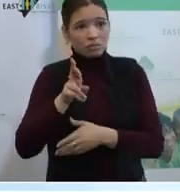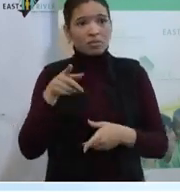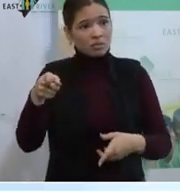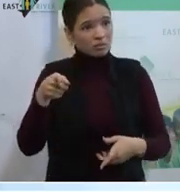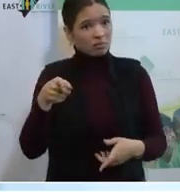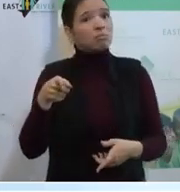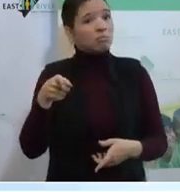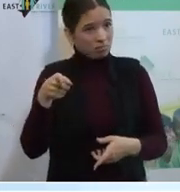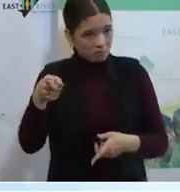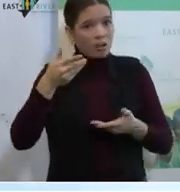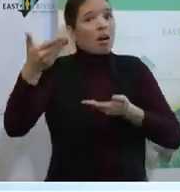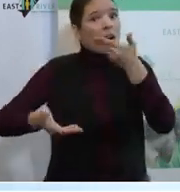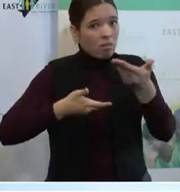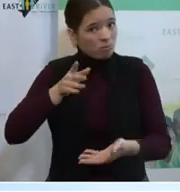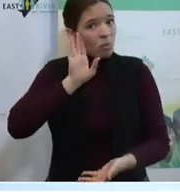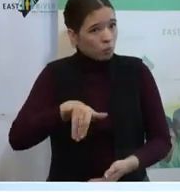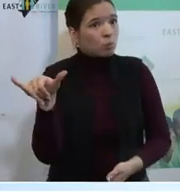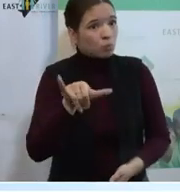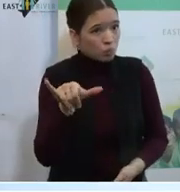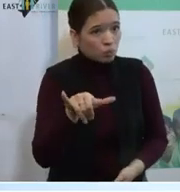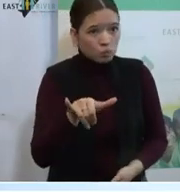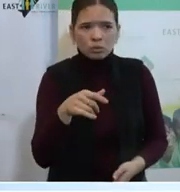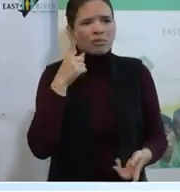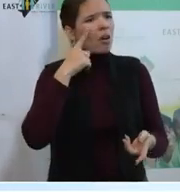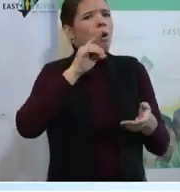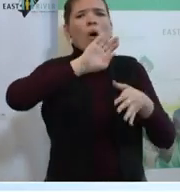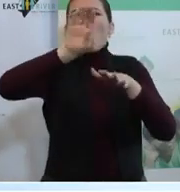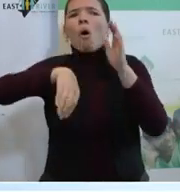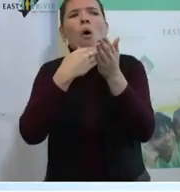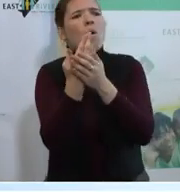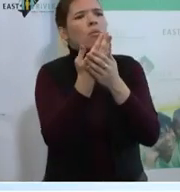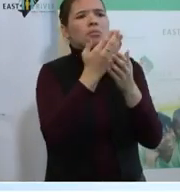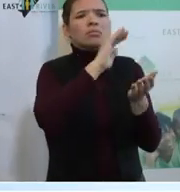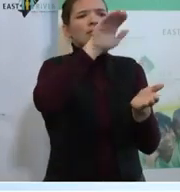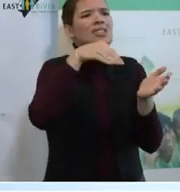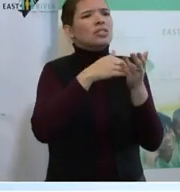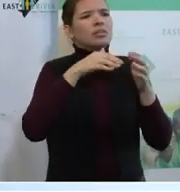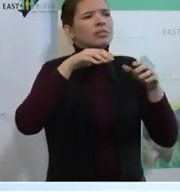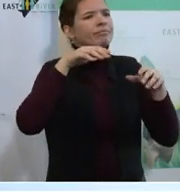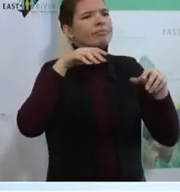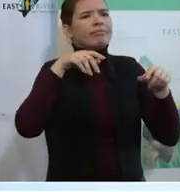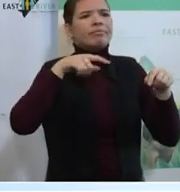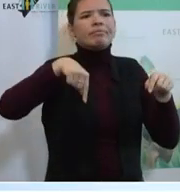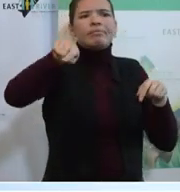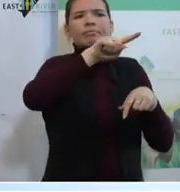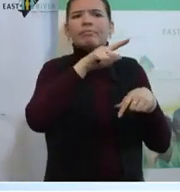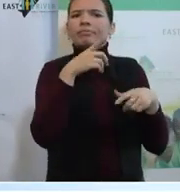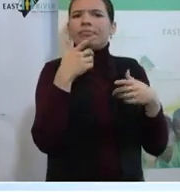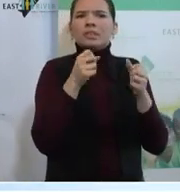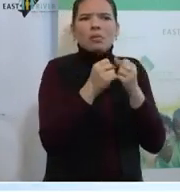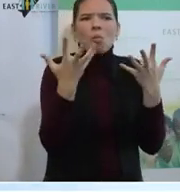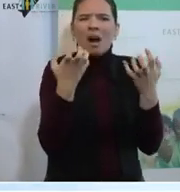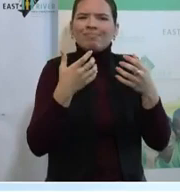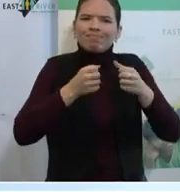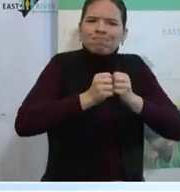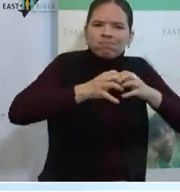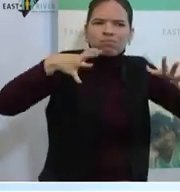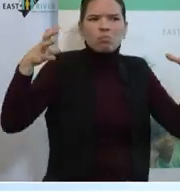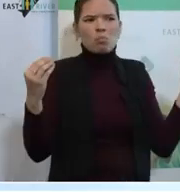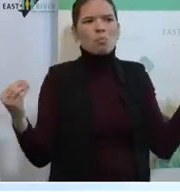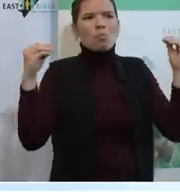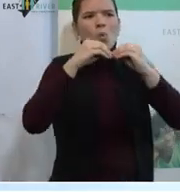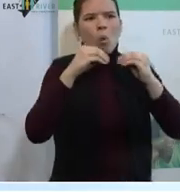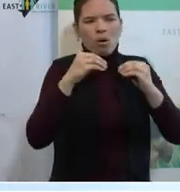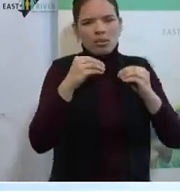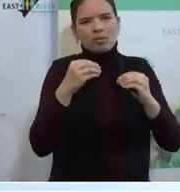getting at all of our centers back to pre-pandemic programming. And some of that is related to staff